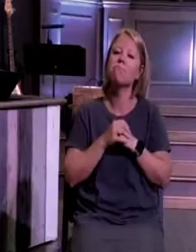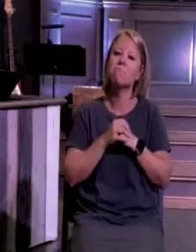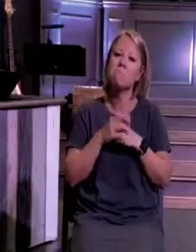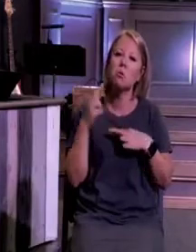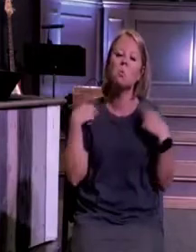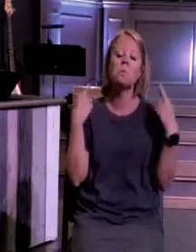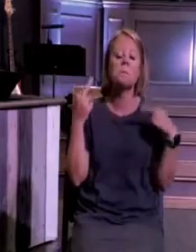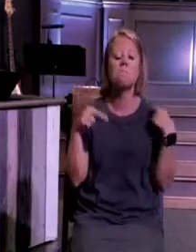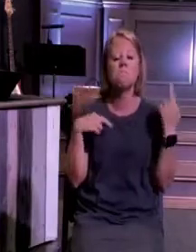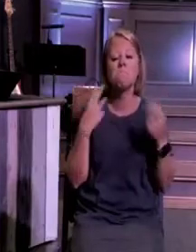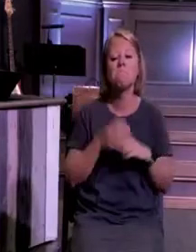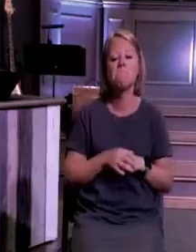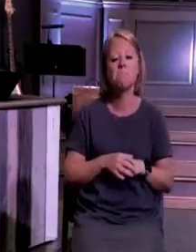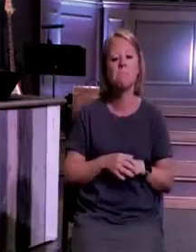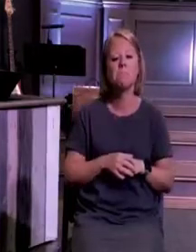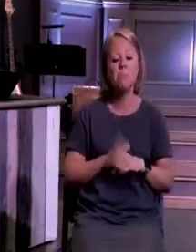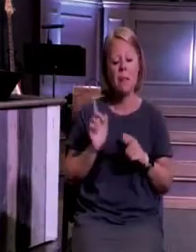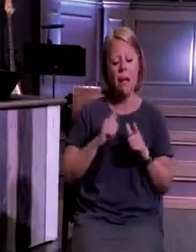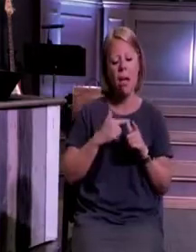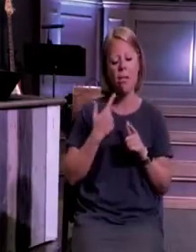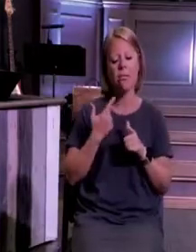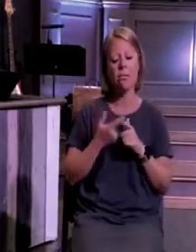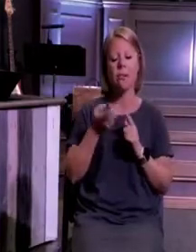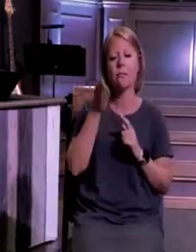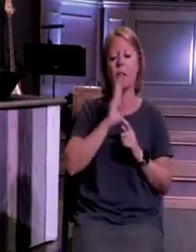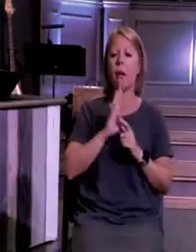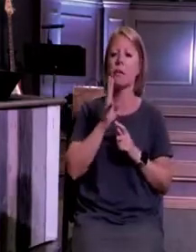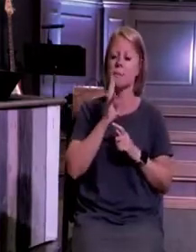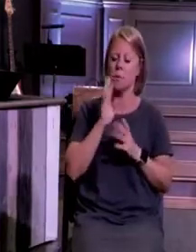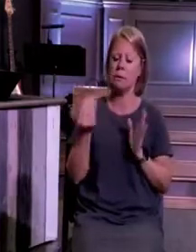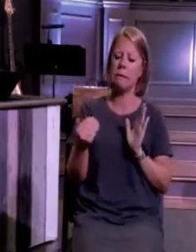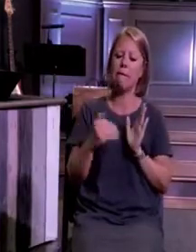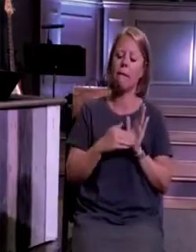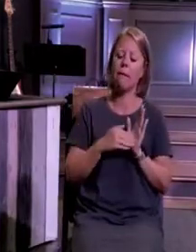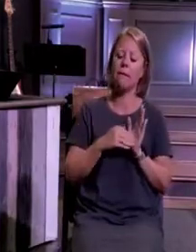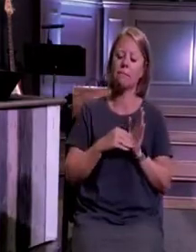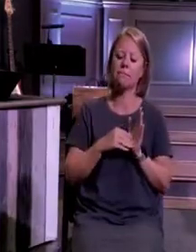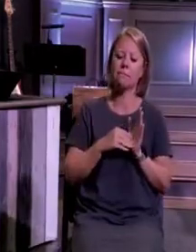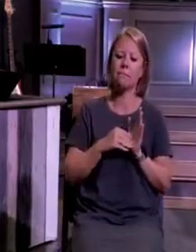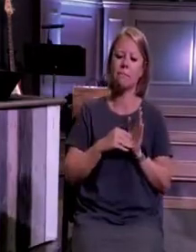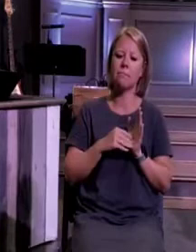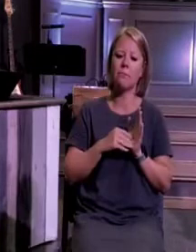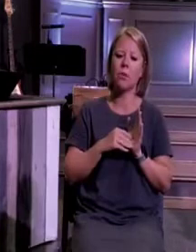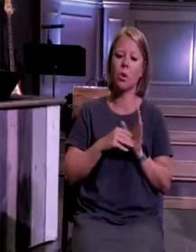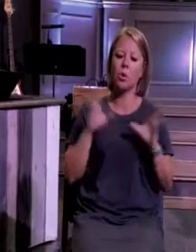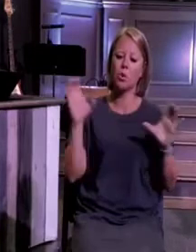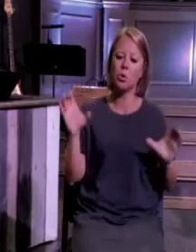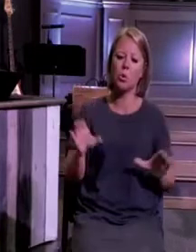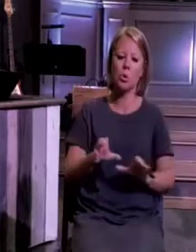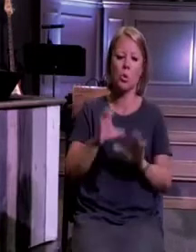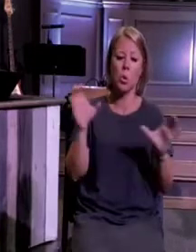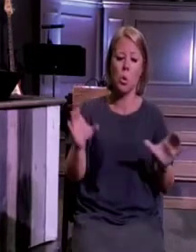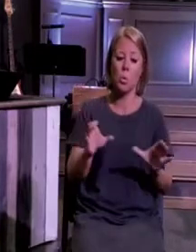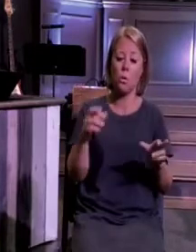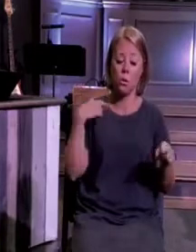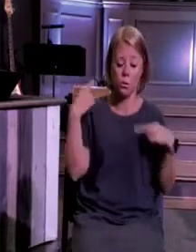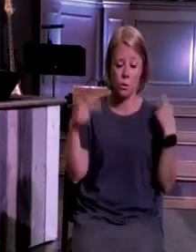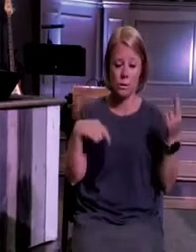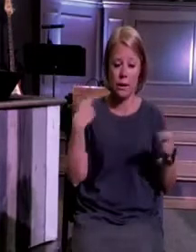crusade? And then God spoke to me again and said these words, do the